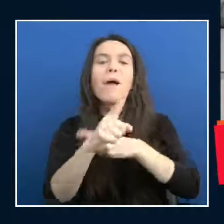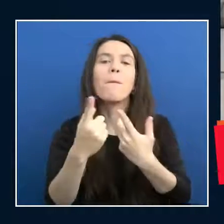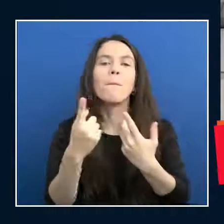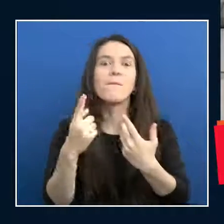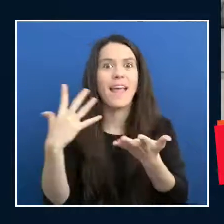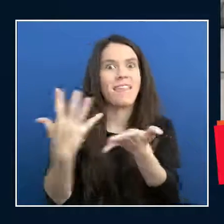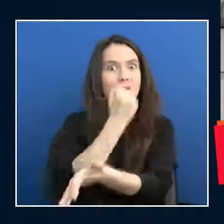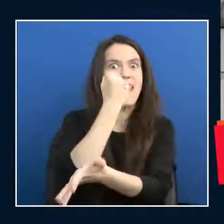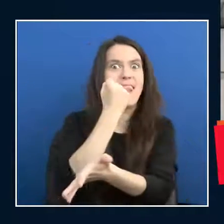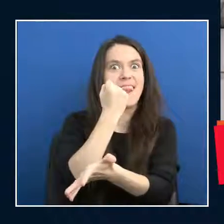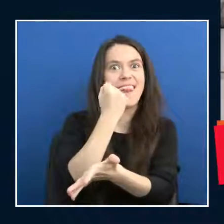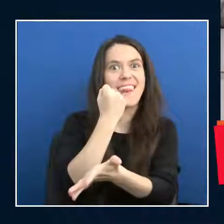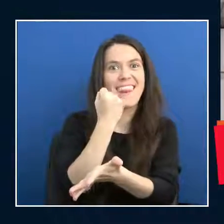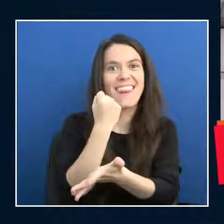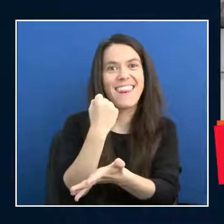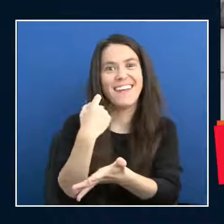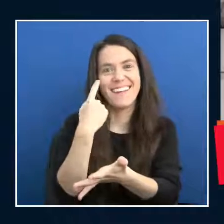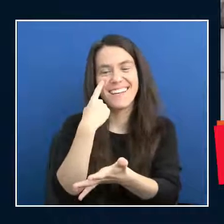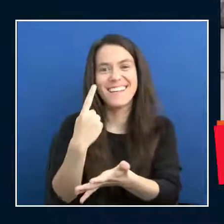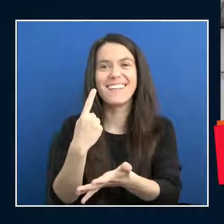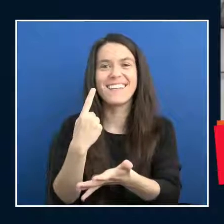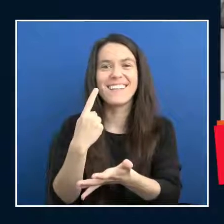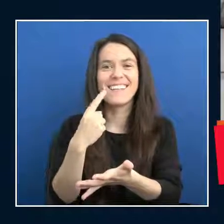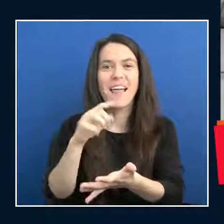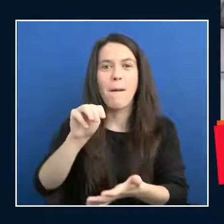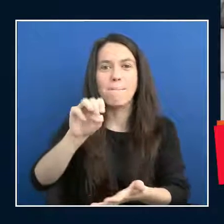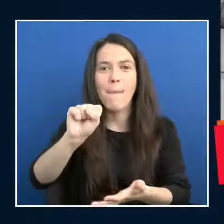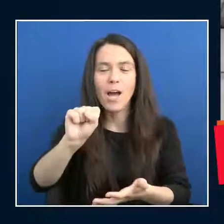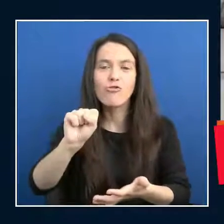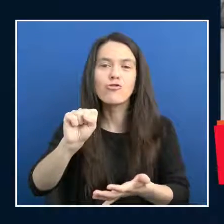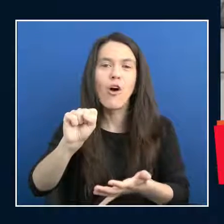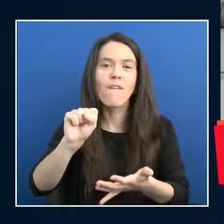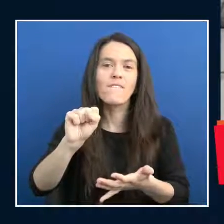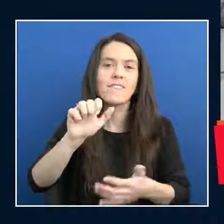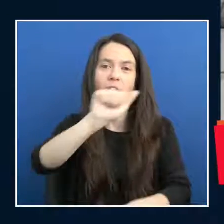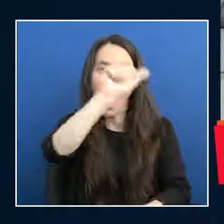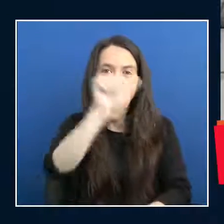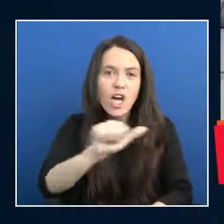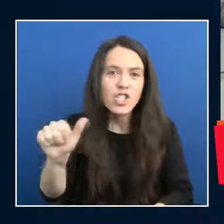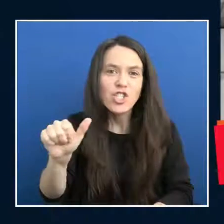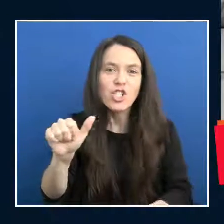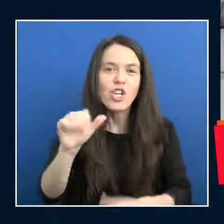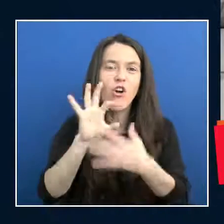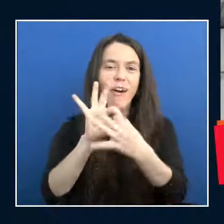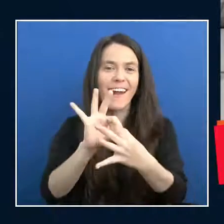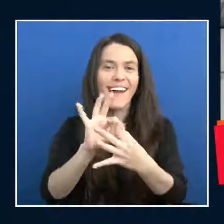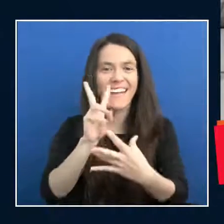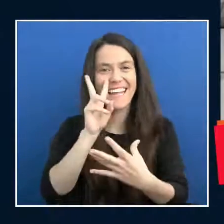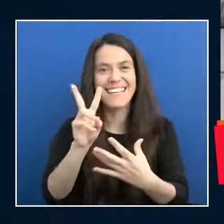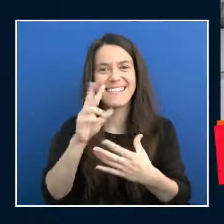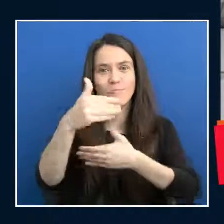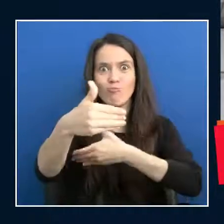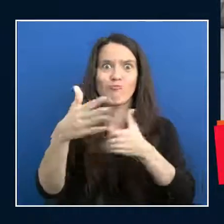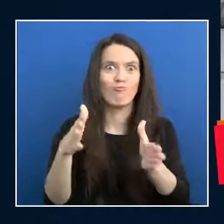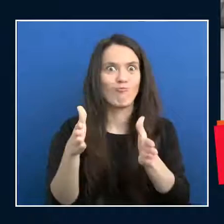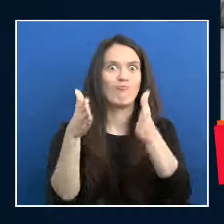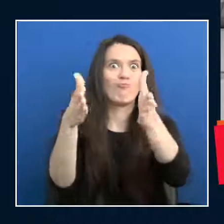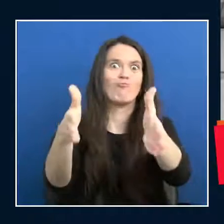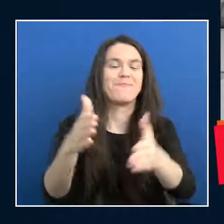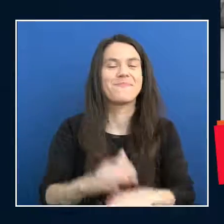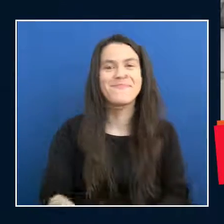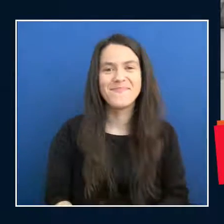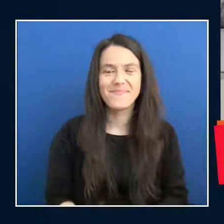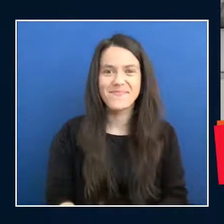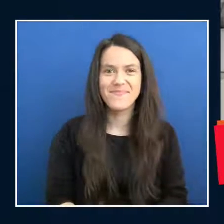bag, including a Microsoft Azure Badger. And I heard that they are quite likable, so you want to win those. We will